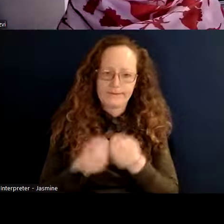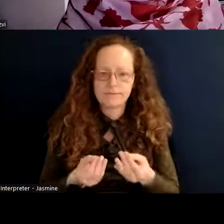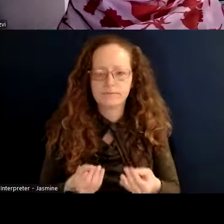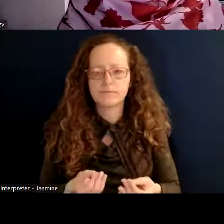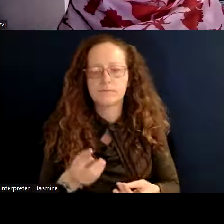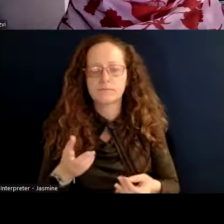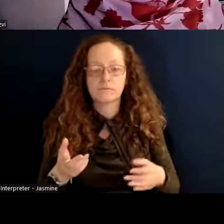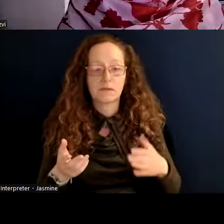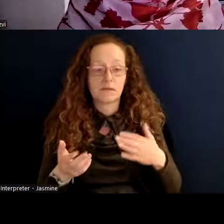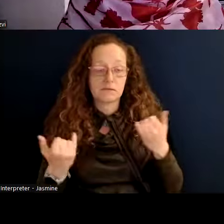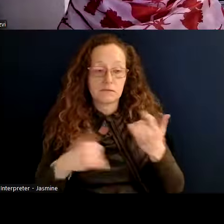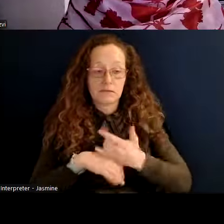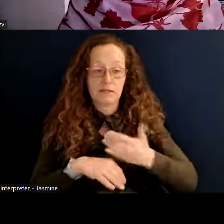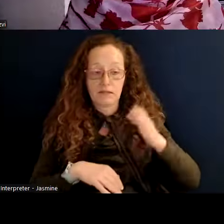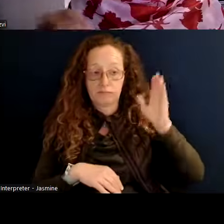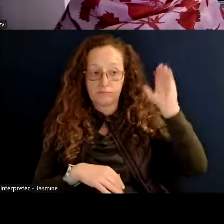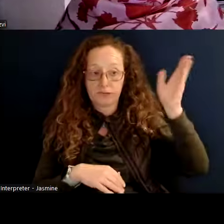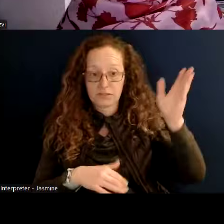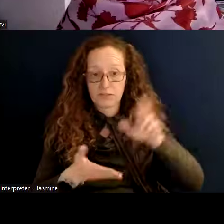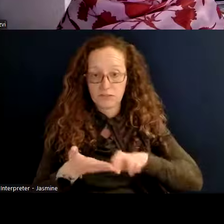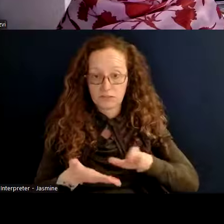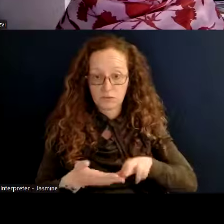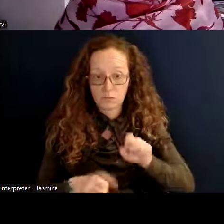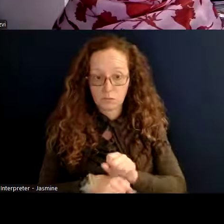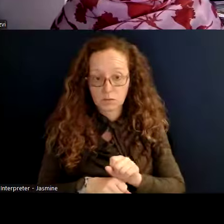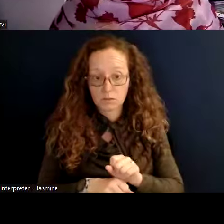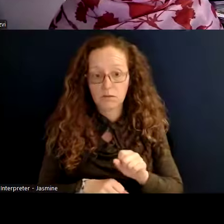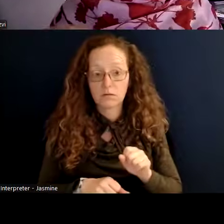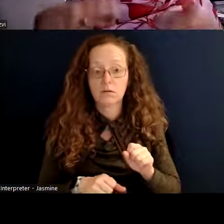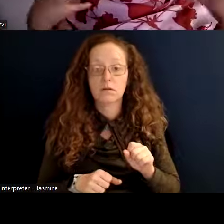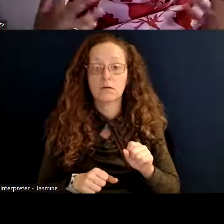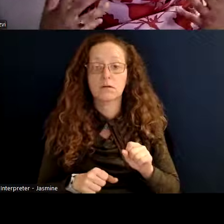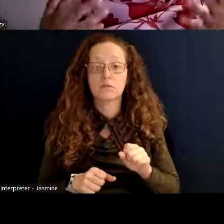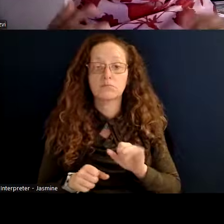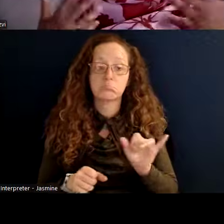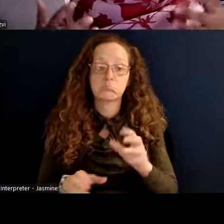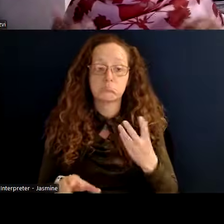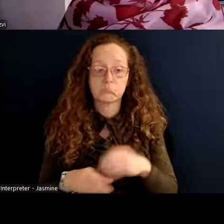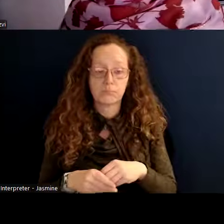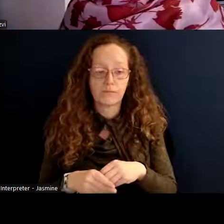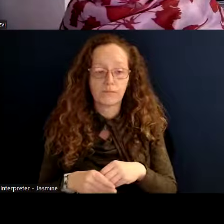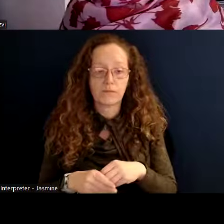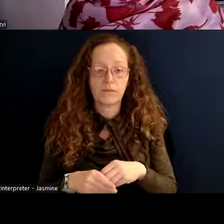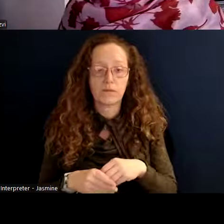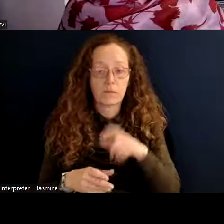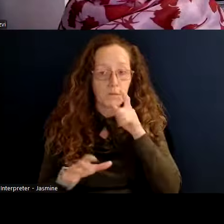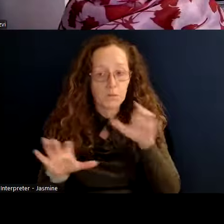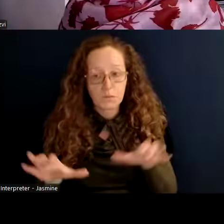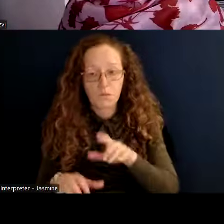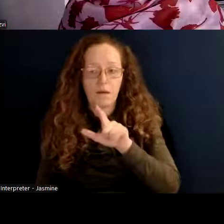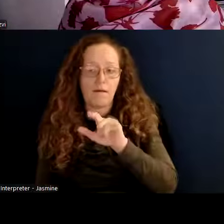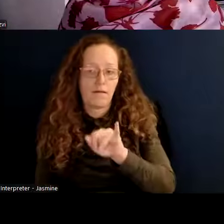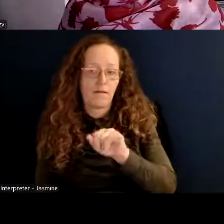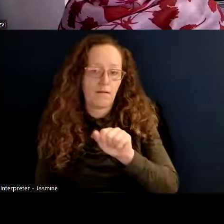research work I'm presenting today is also part of, and it's undertaken by LIAV, which